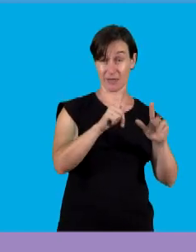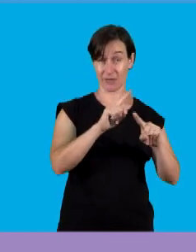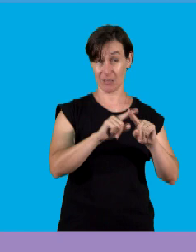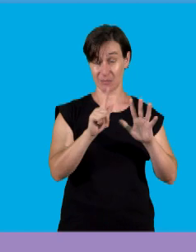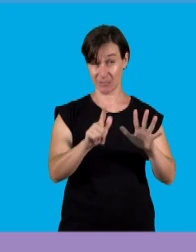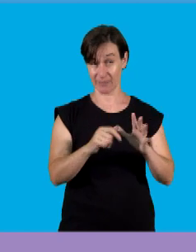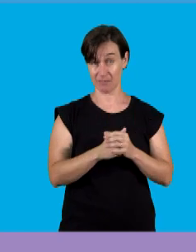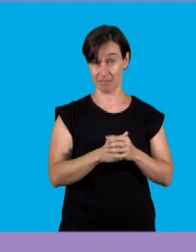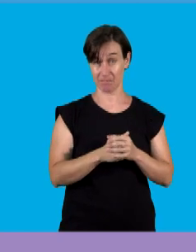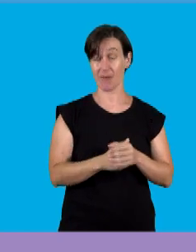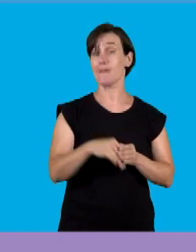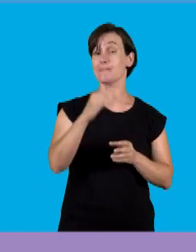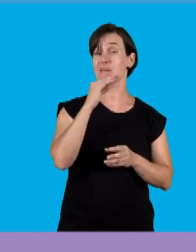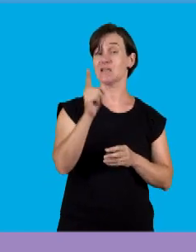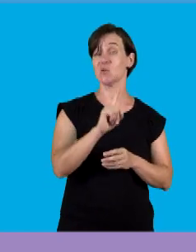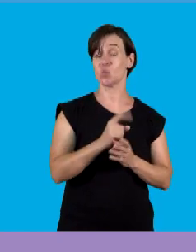us